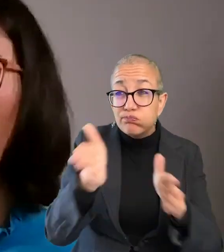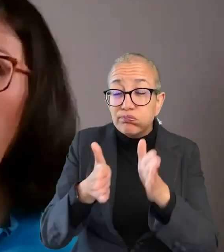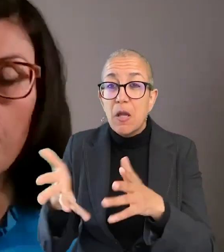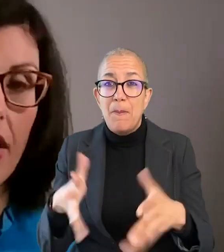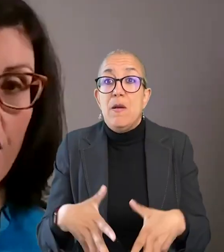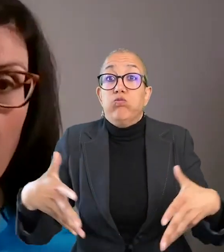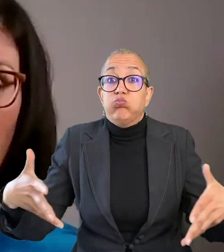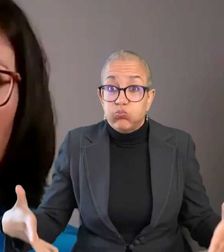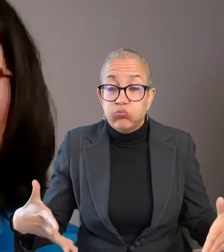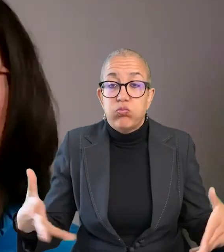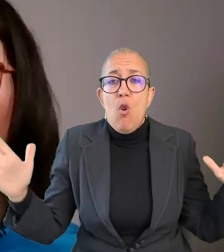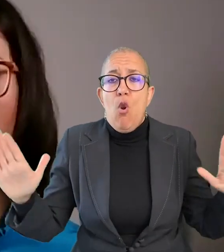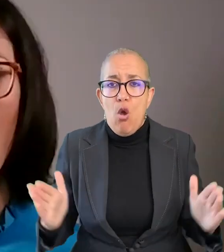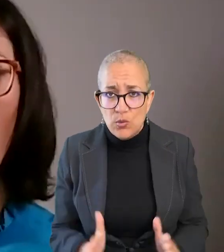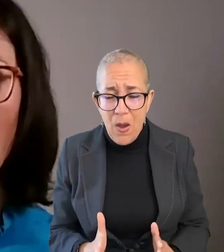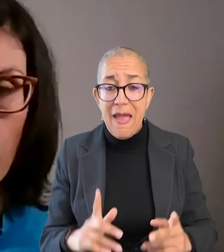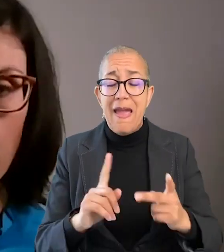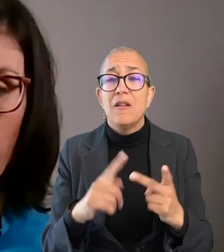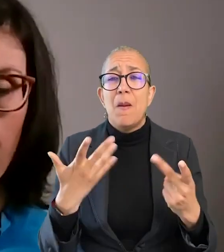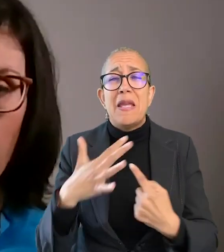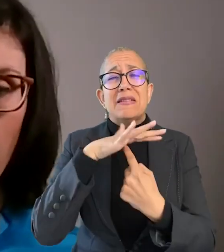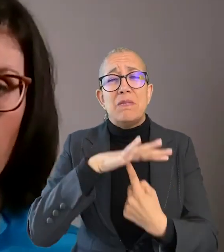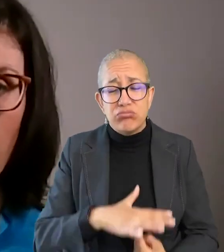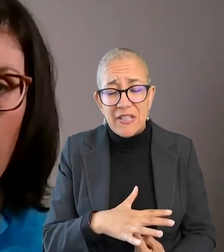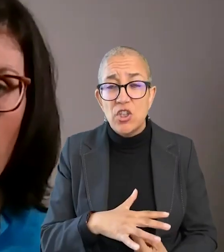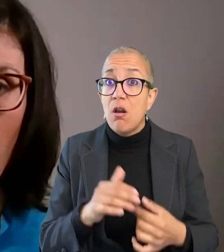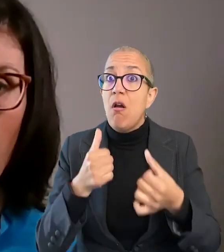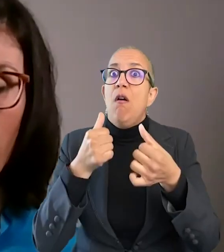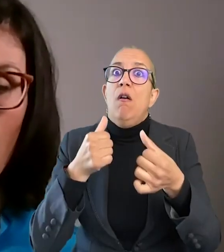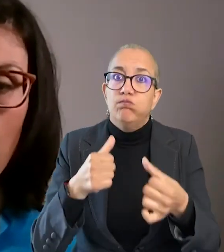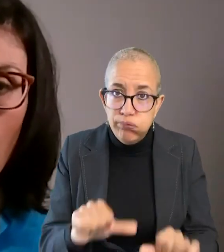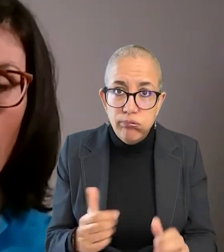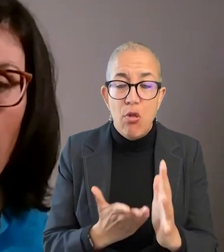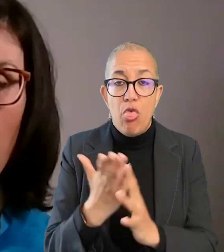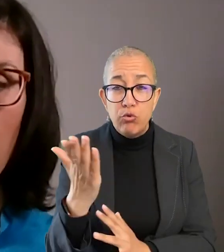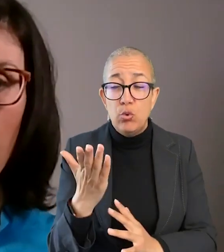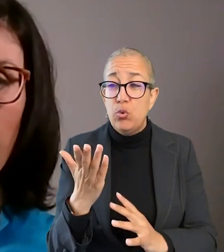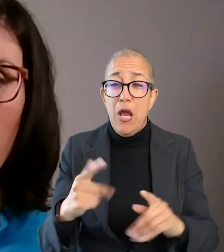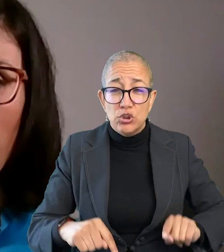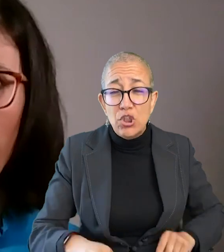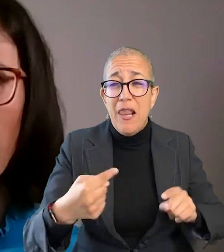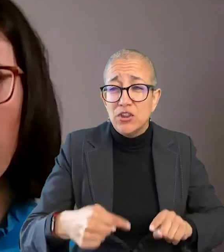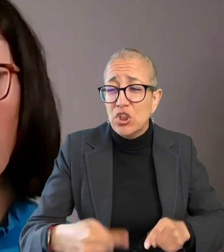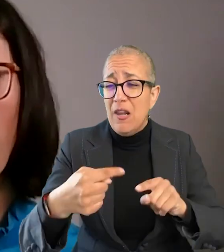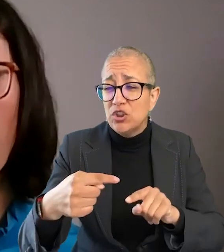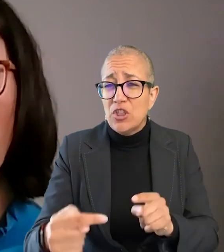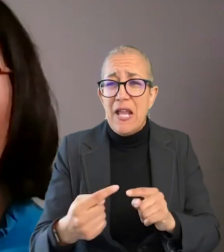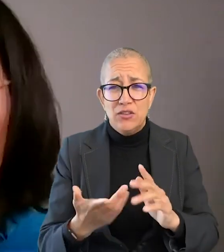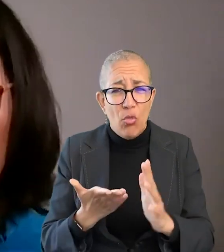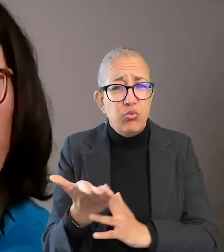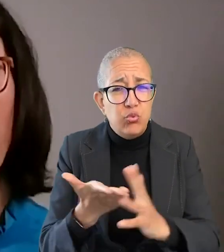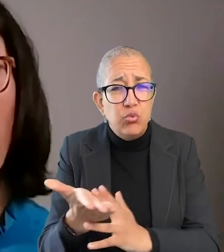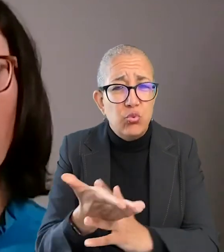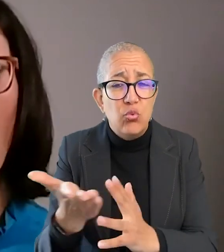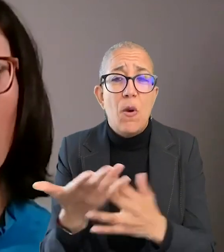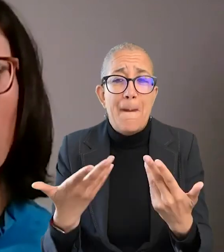I've overcome depression, I've overcome all sorts of different challenges in my life. And what it's taught me is that if you take the approach of,